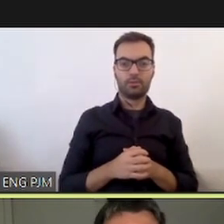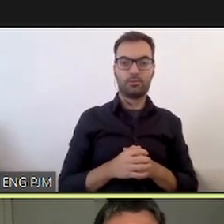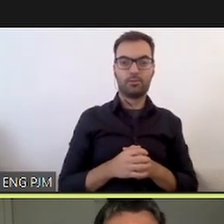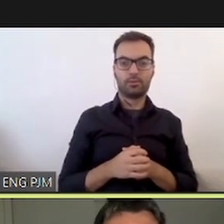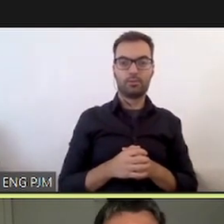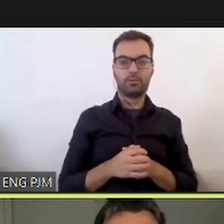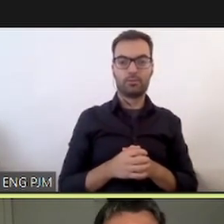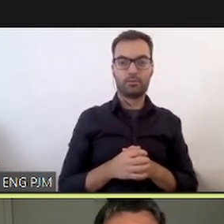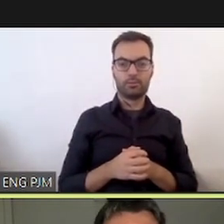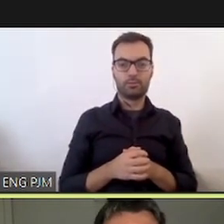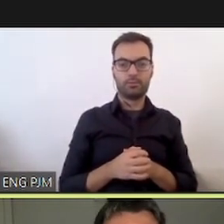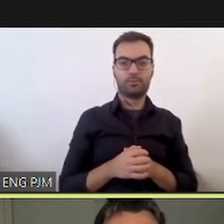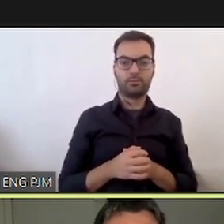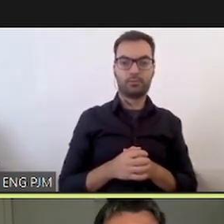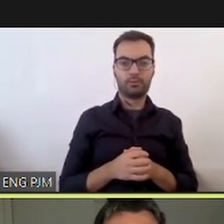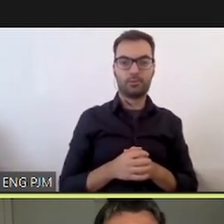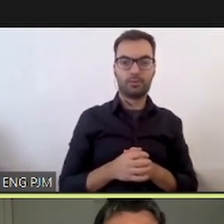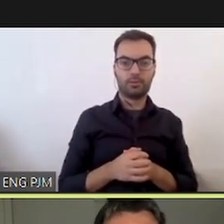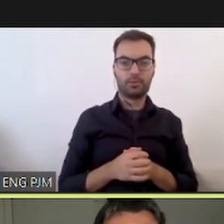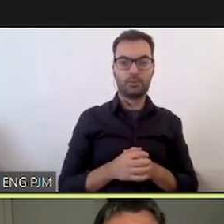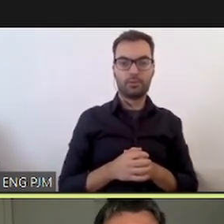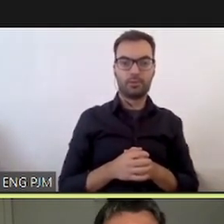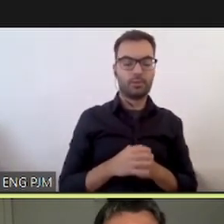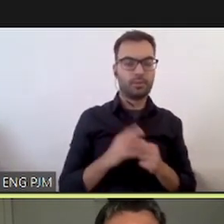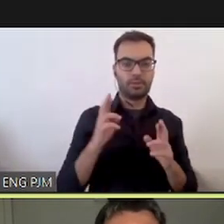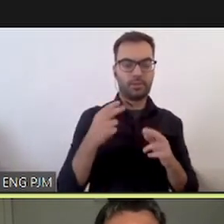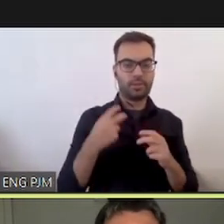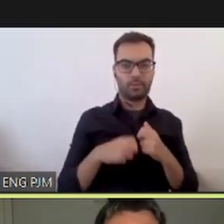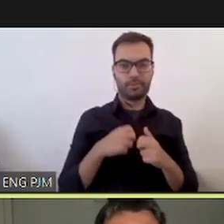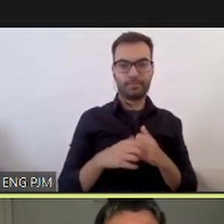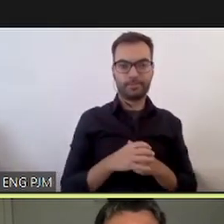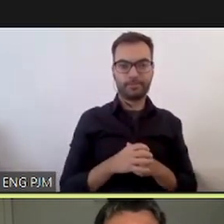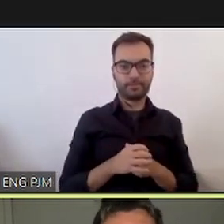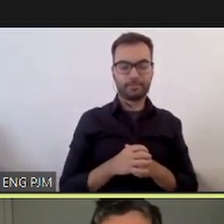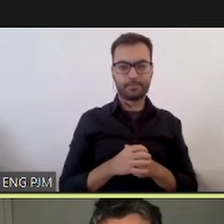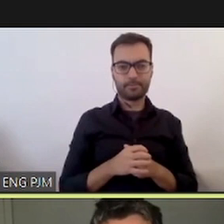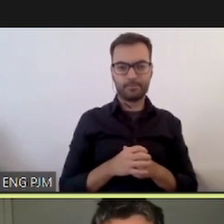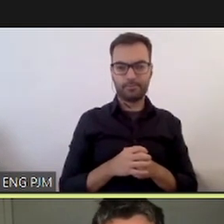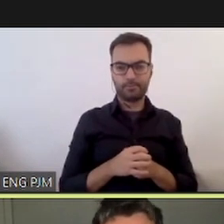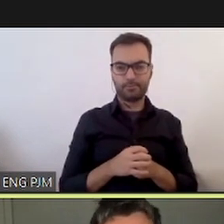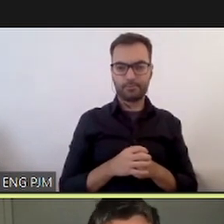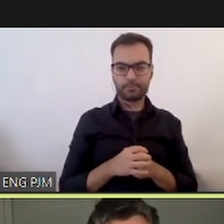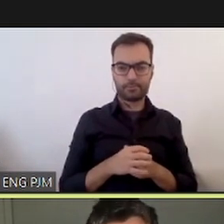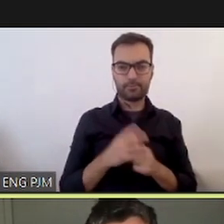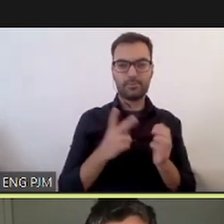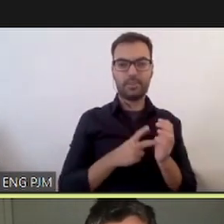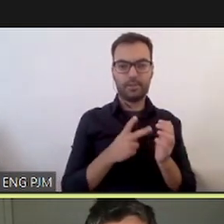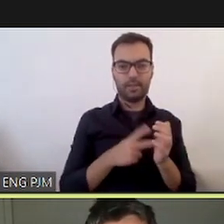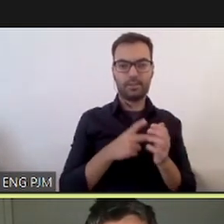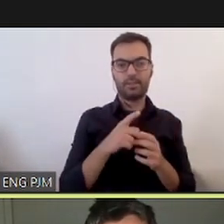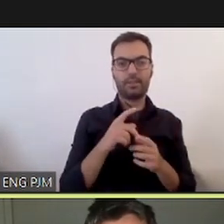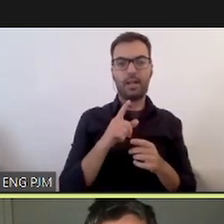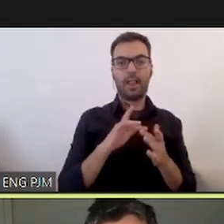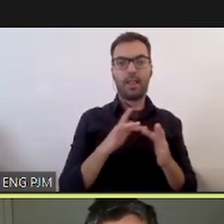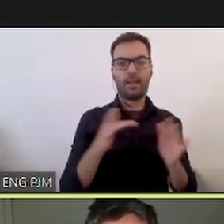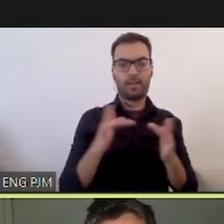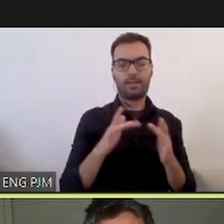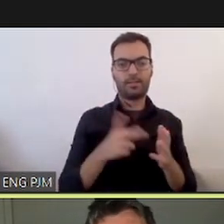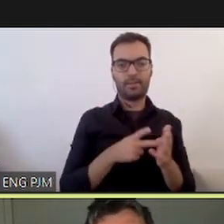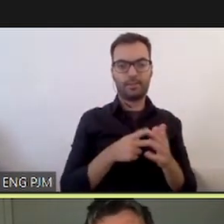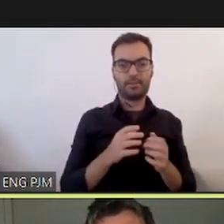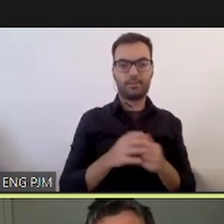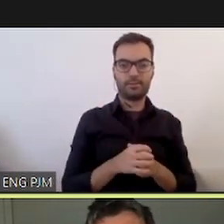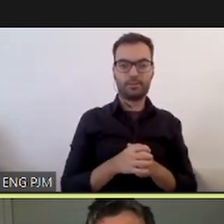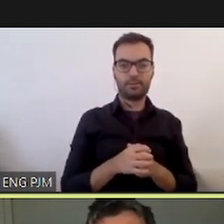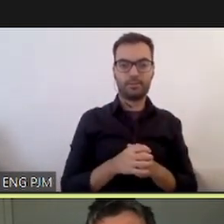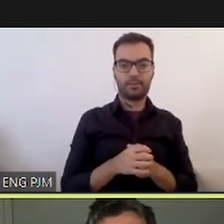Leading toolbar item palette. Bring up visited link. Visited link. There is a twice visit the link. Chrome has new